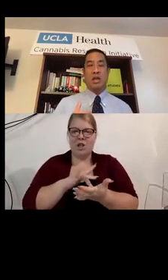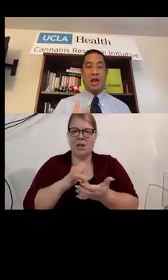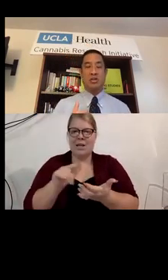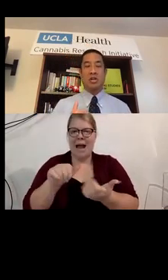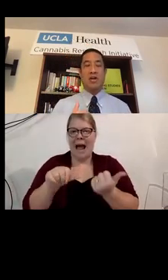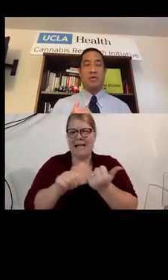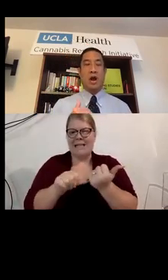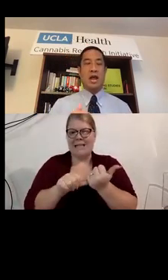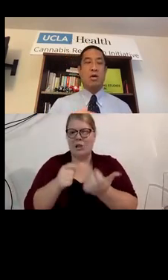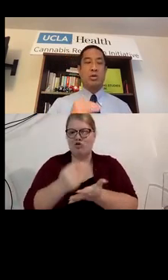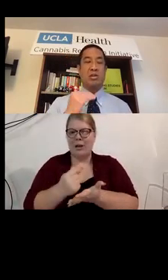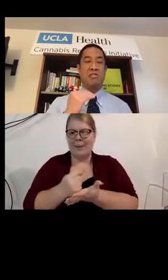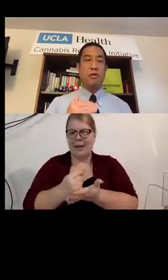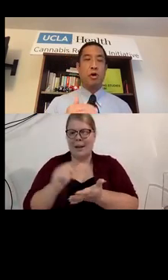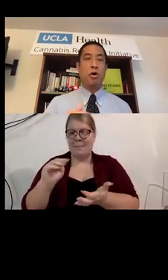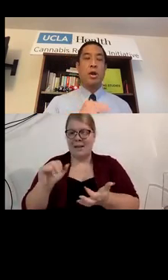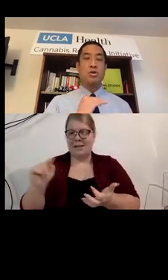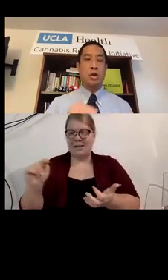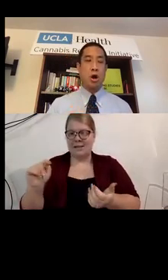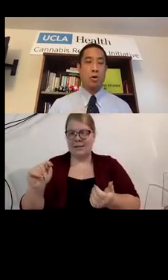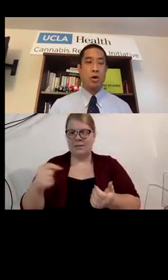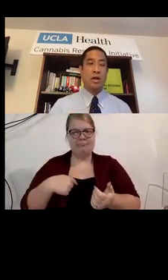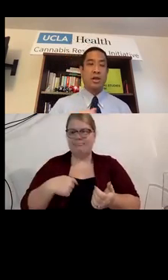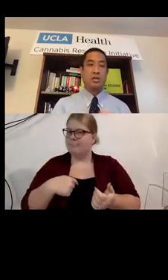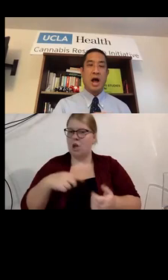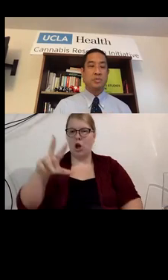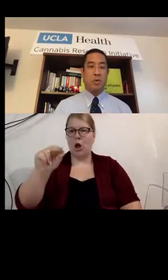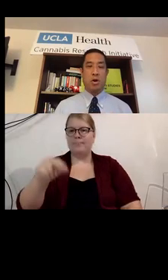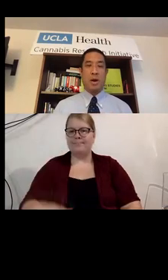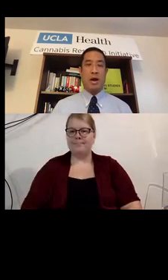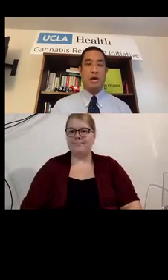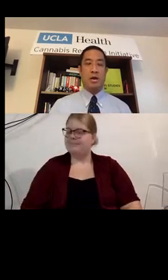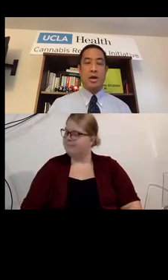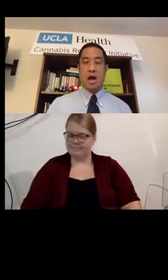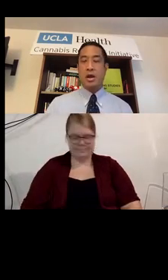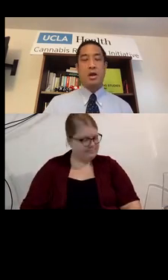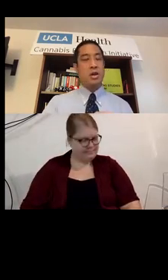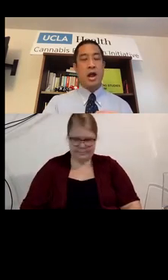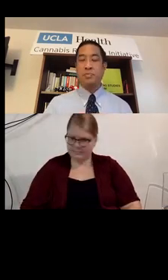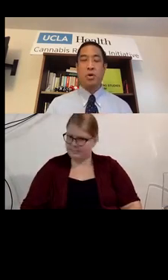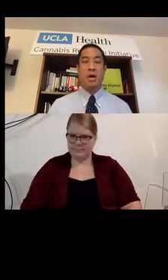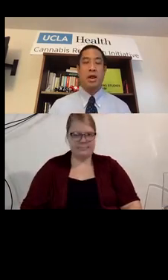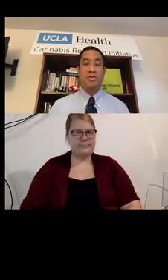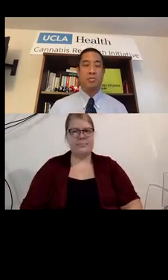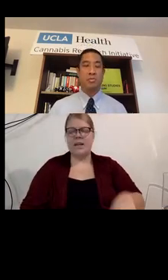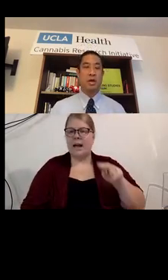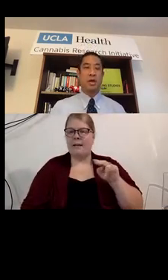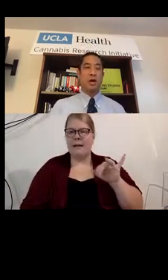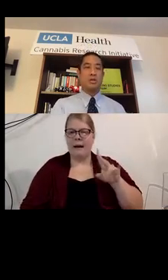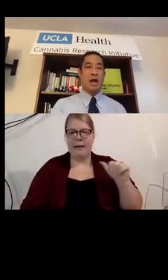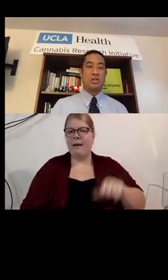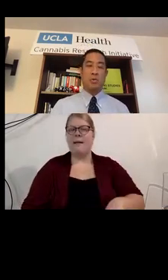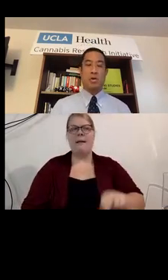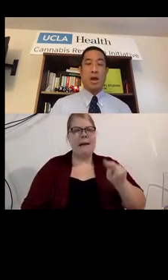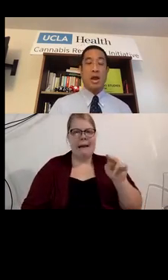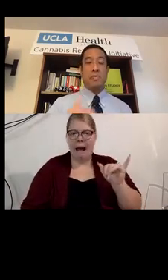say answer to that right now was a firm no. It's not supported by NIDA, not supported by NIAAA,